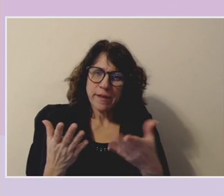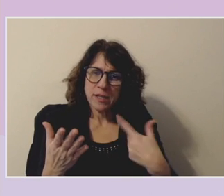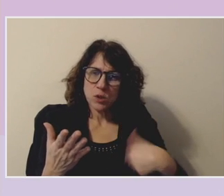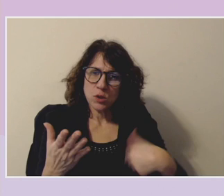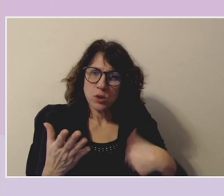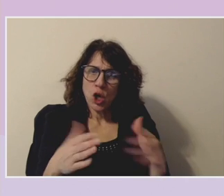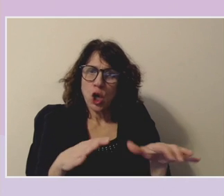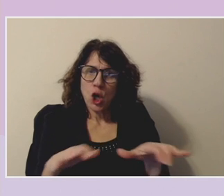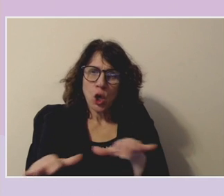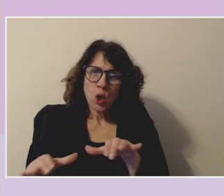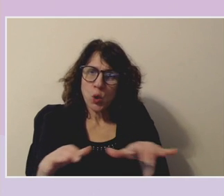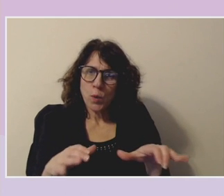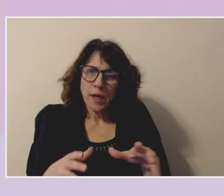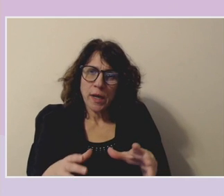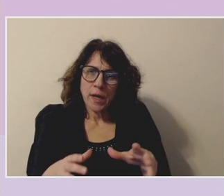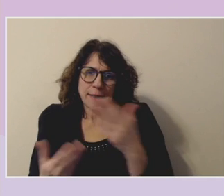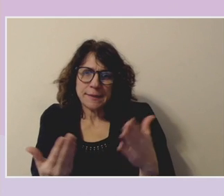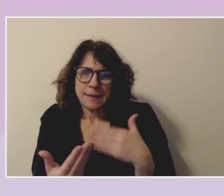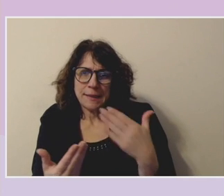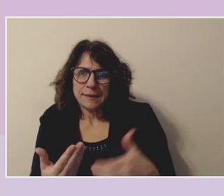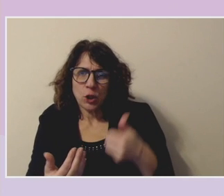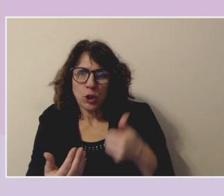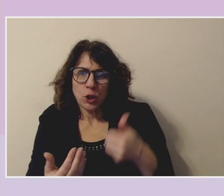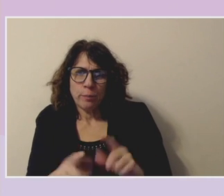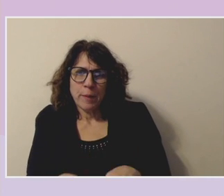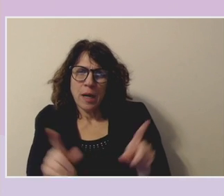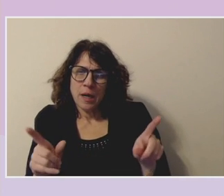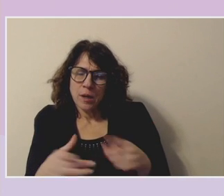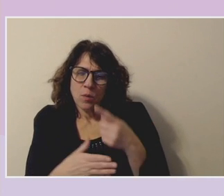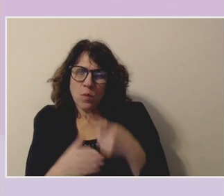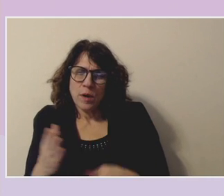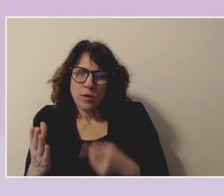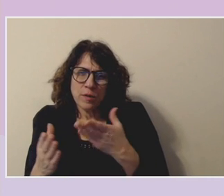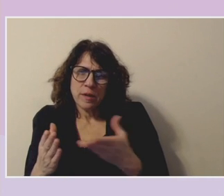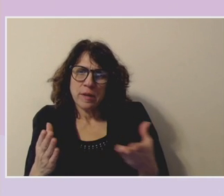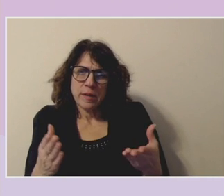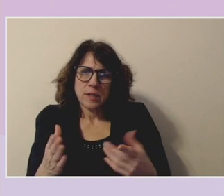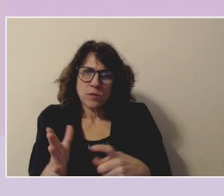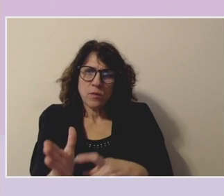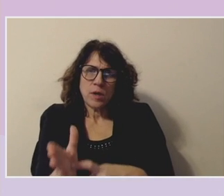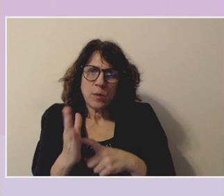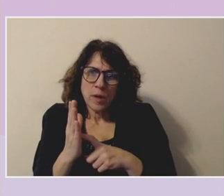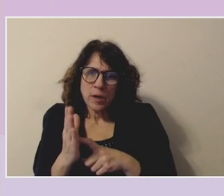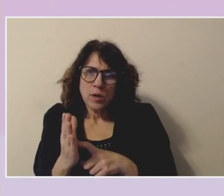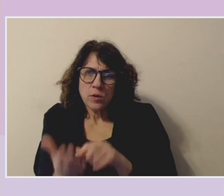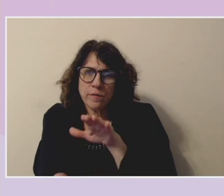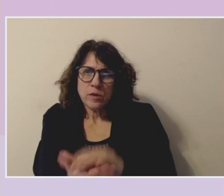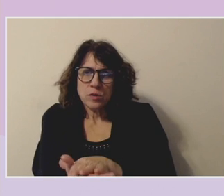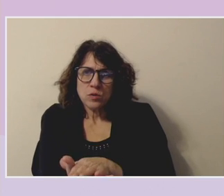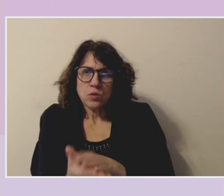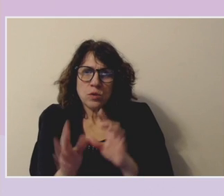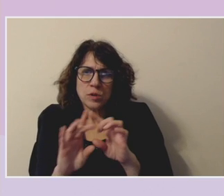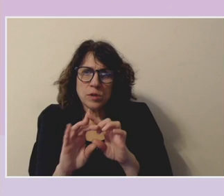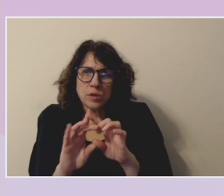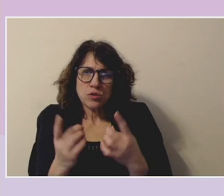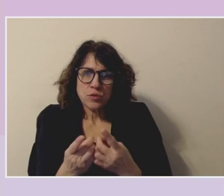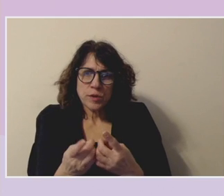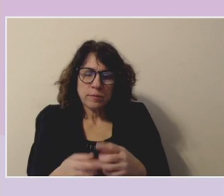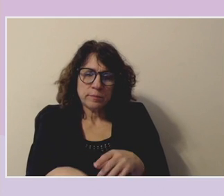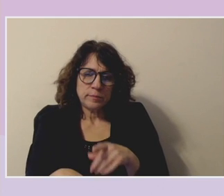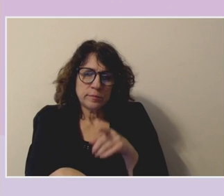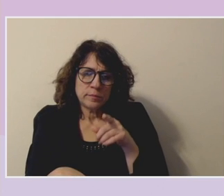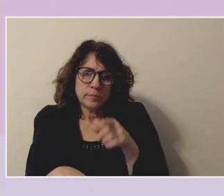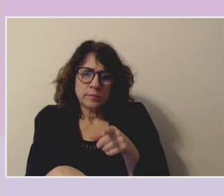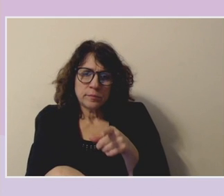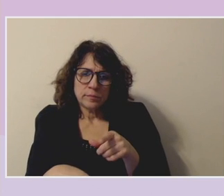it is easier than it is. But what are some of the things that were required of the school district when adopting a model like this?